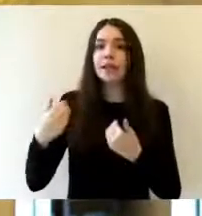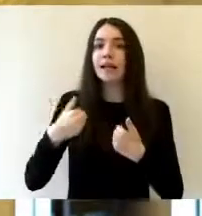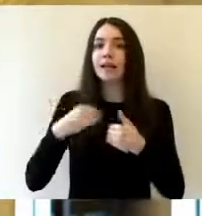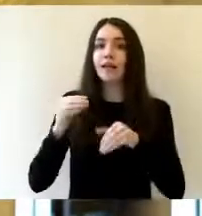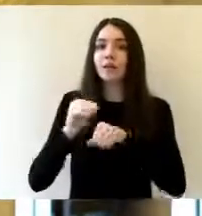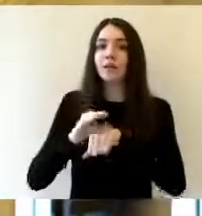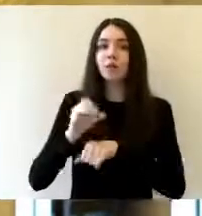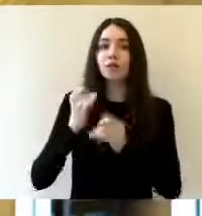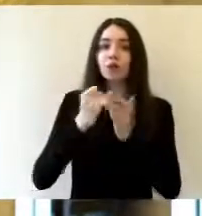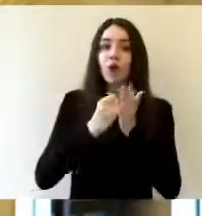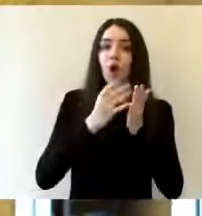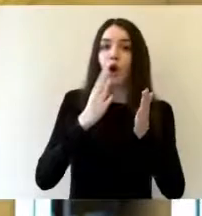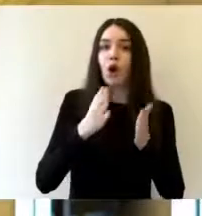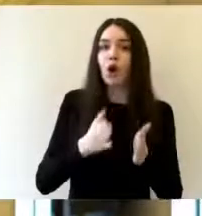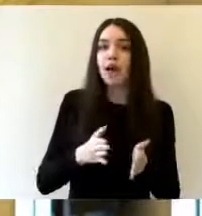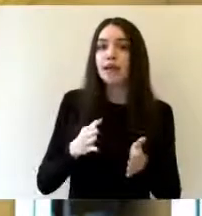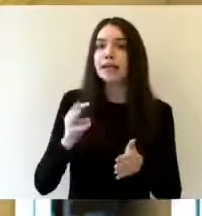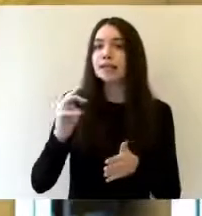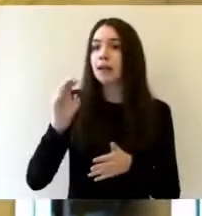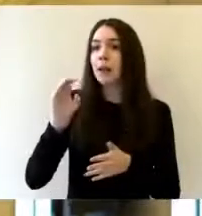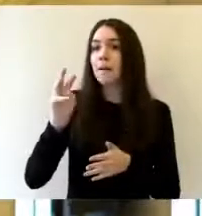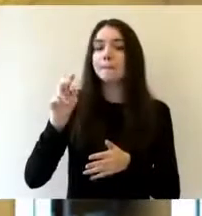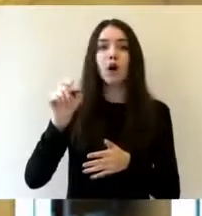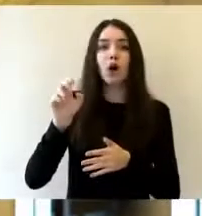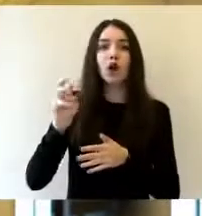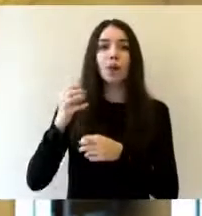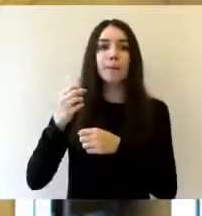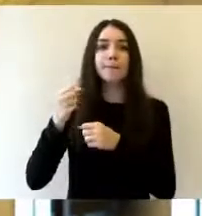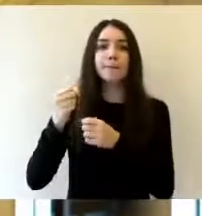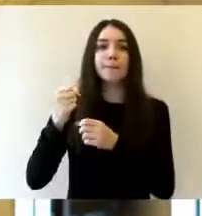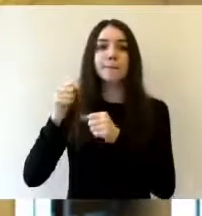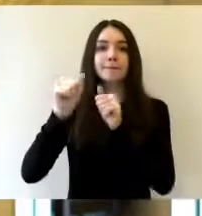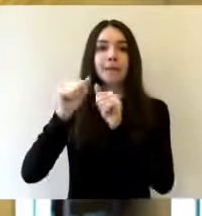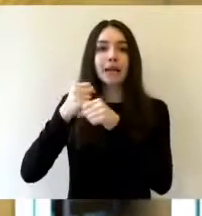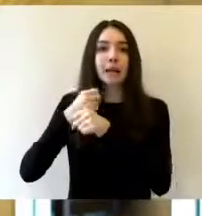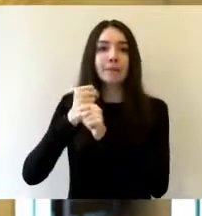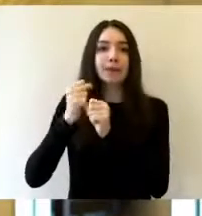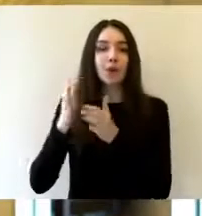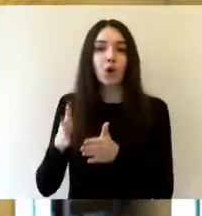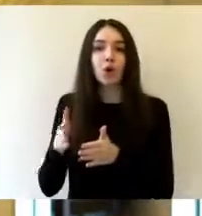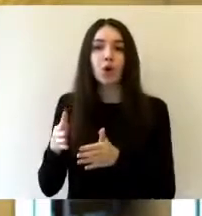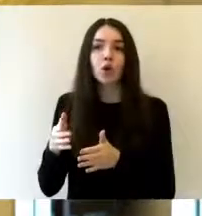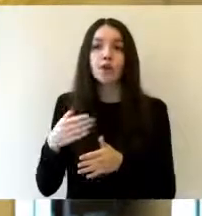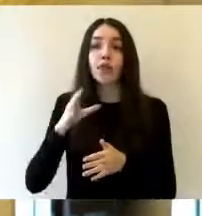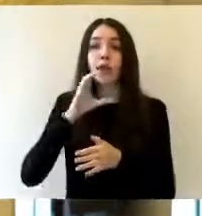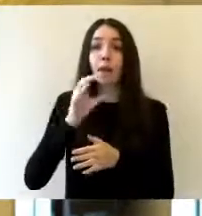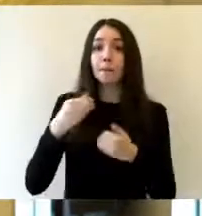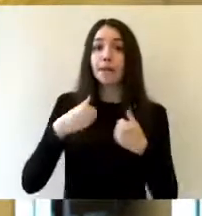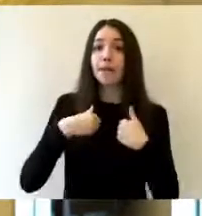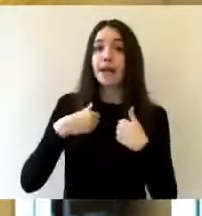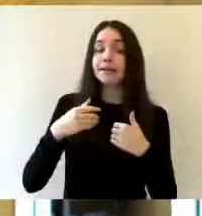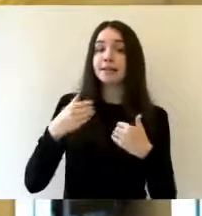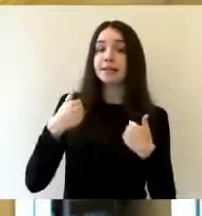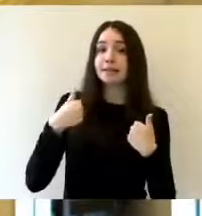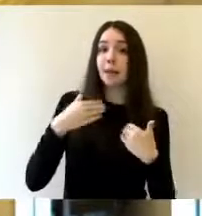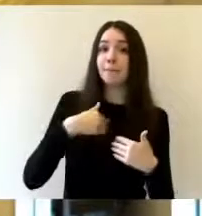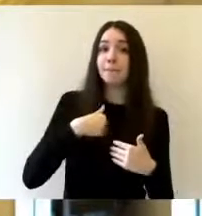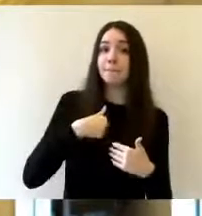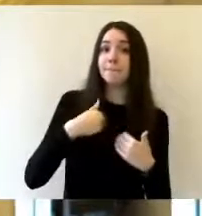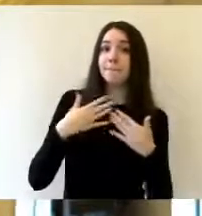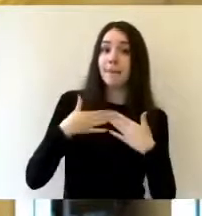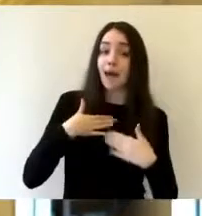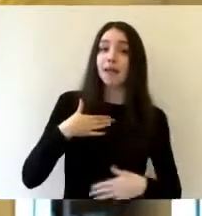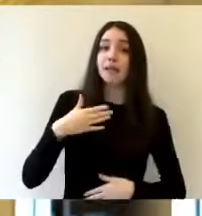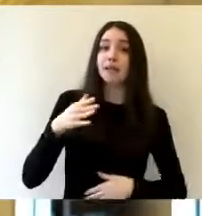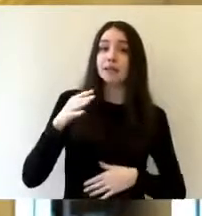artists, artisans, monument makers. The company that houses my stone sculpture studio right now, Hilgardner Natural Stone Company, they were